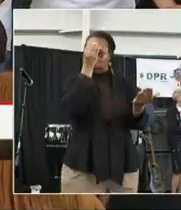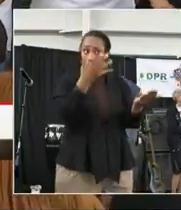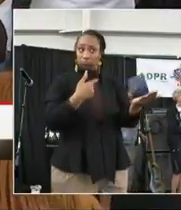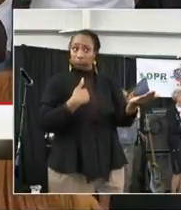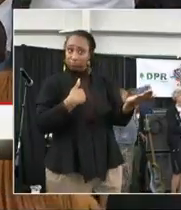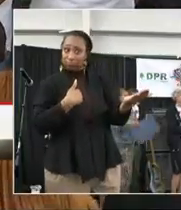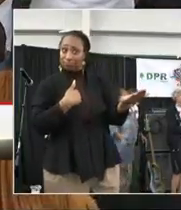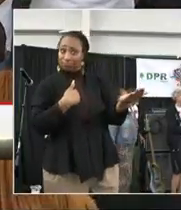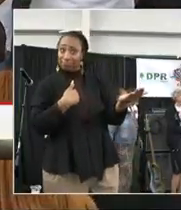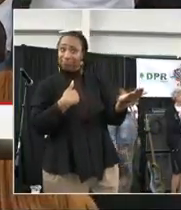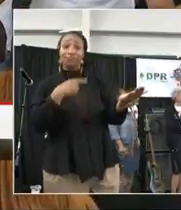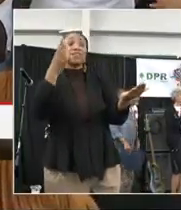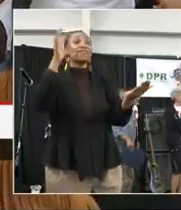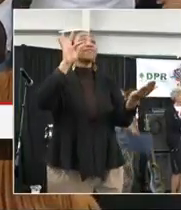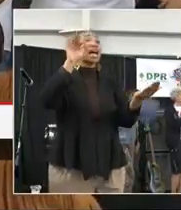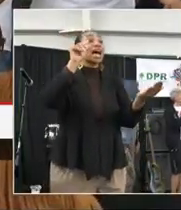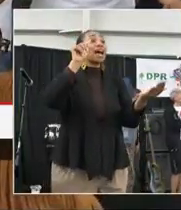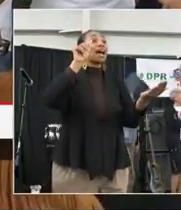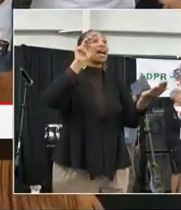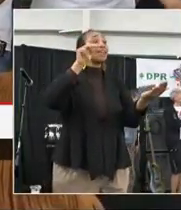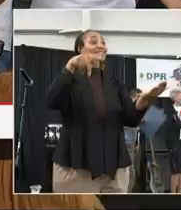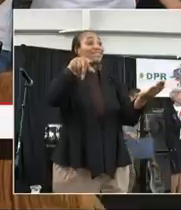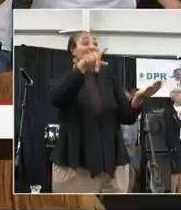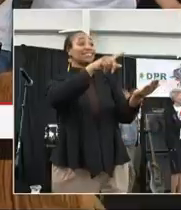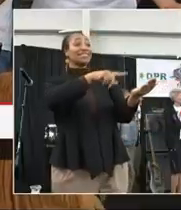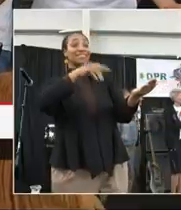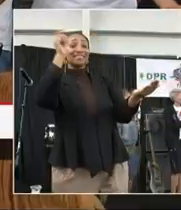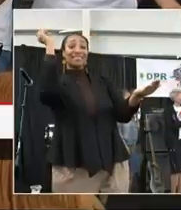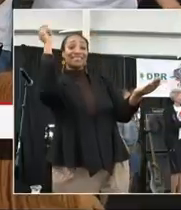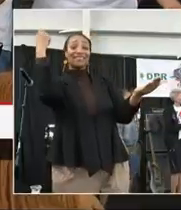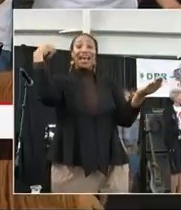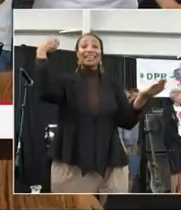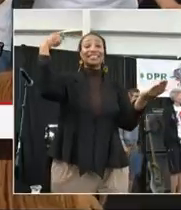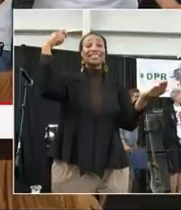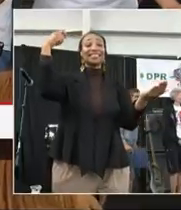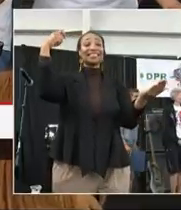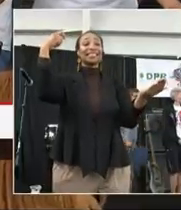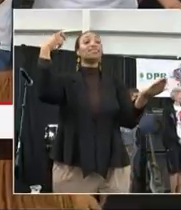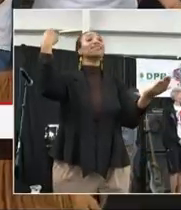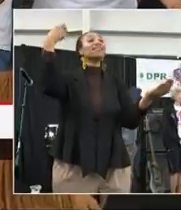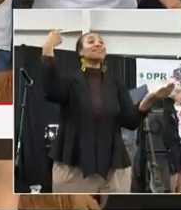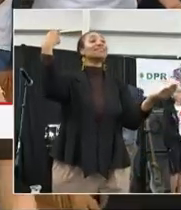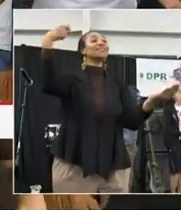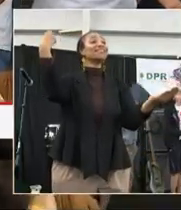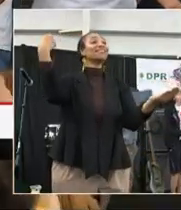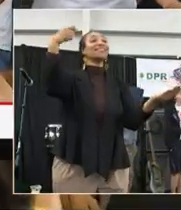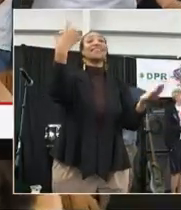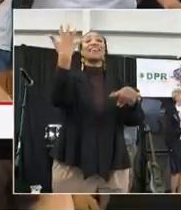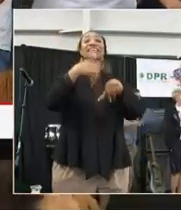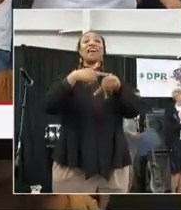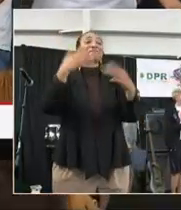at? Where them fans at? Hit me 5 times.